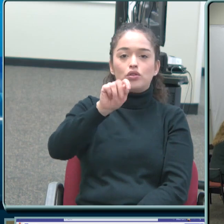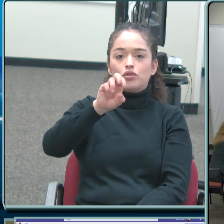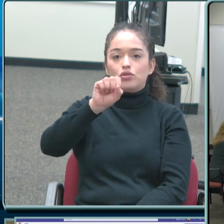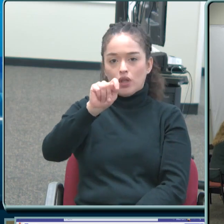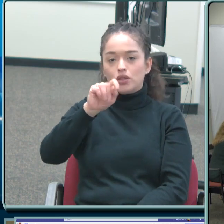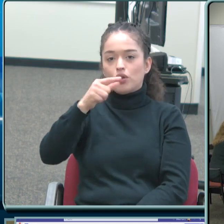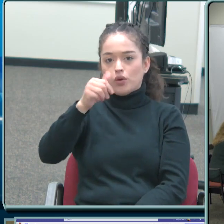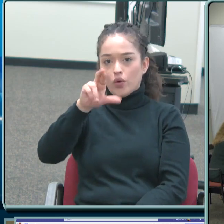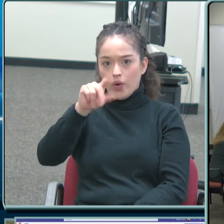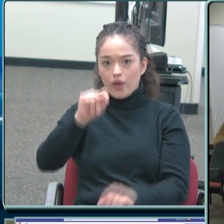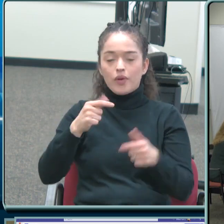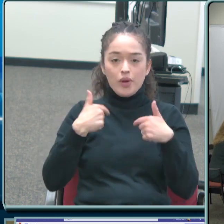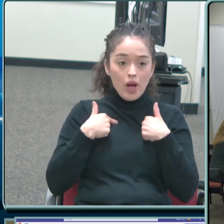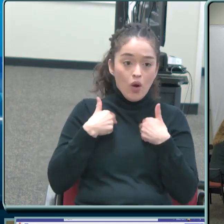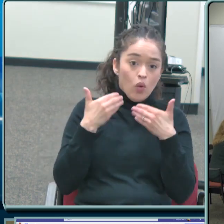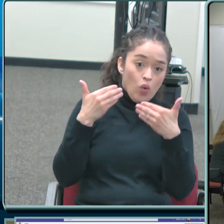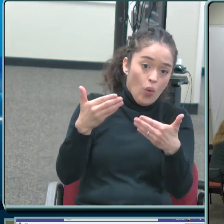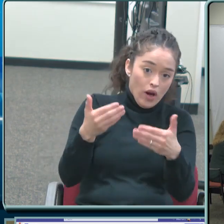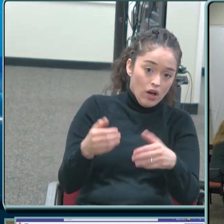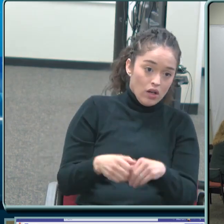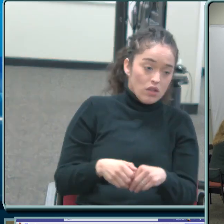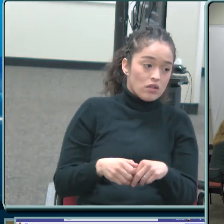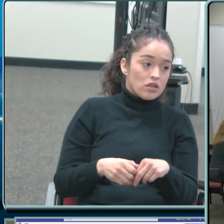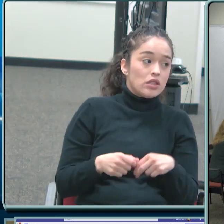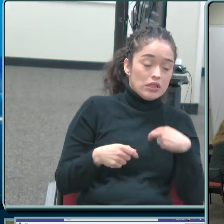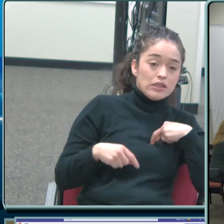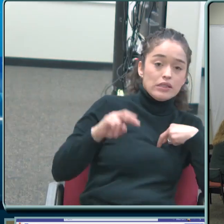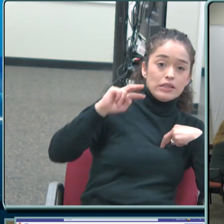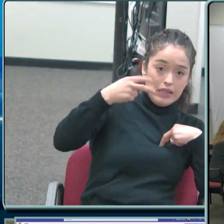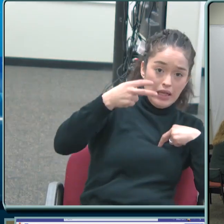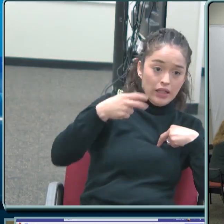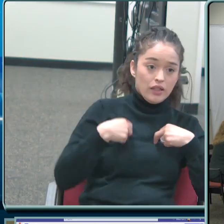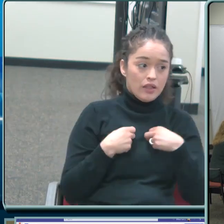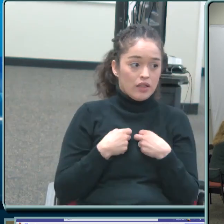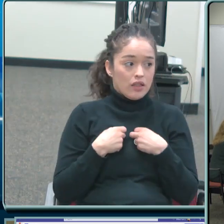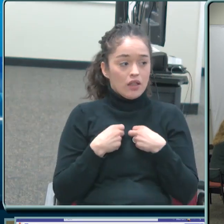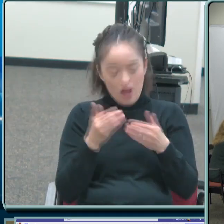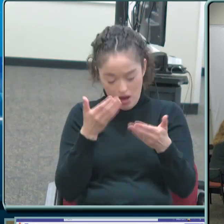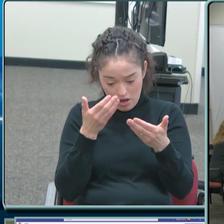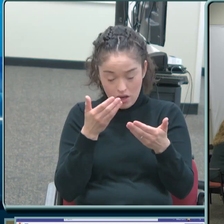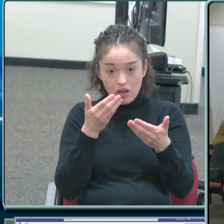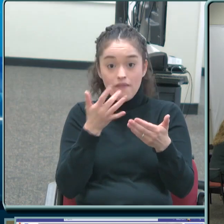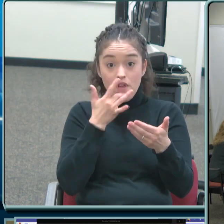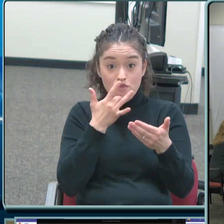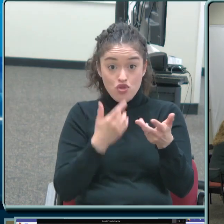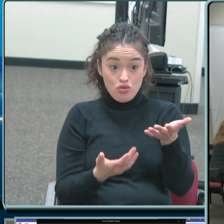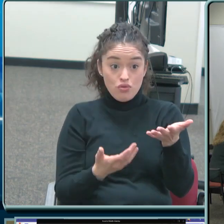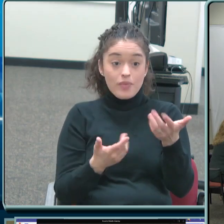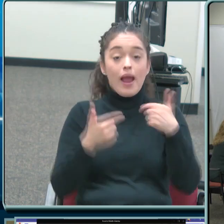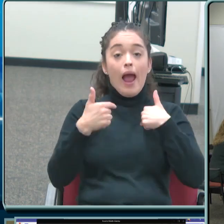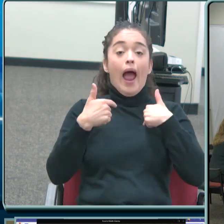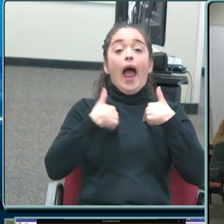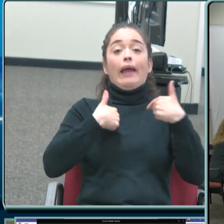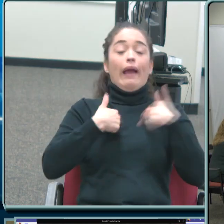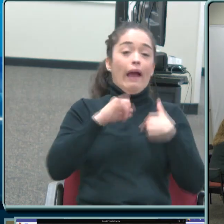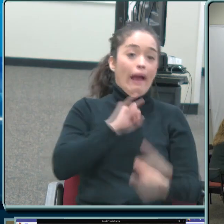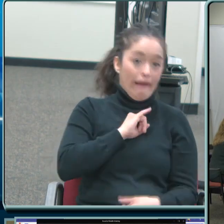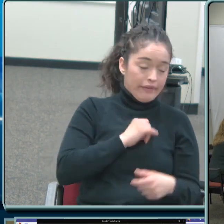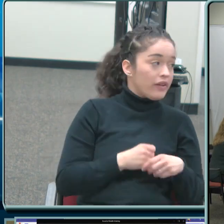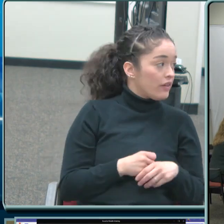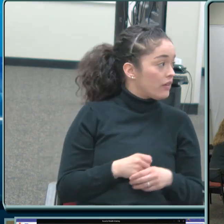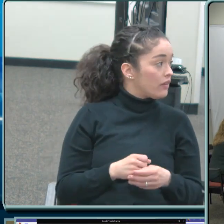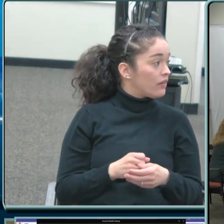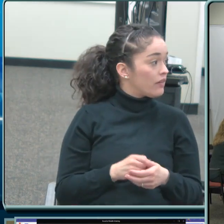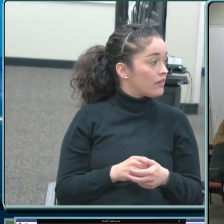Okay. So moved. Okay. Second. All right, all in favor? Aye. Aye.